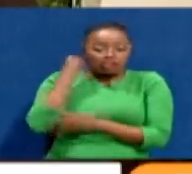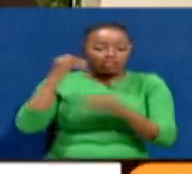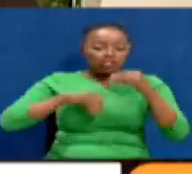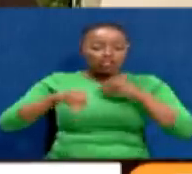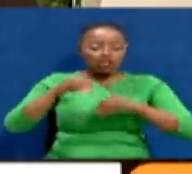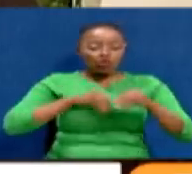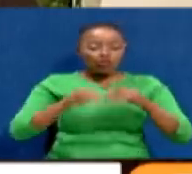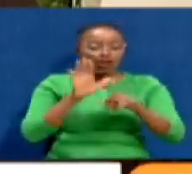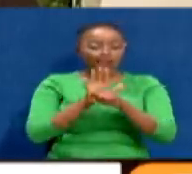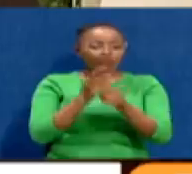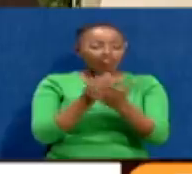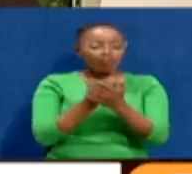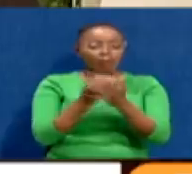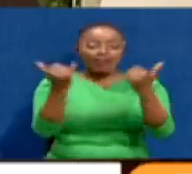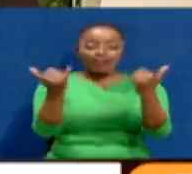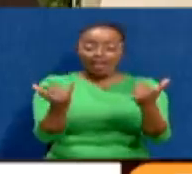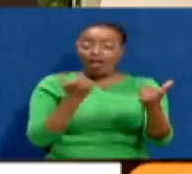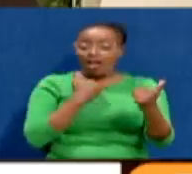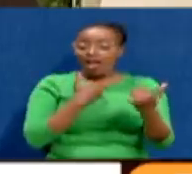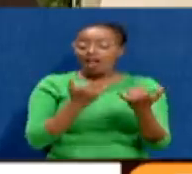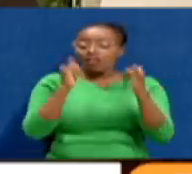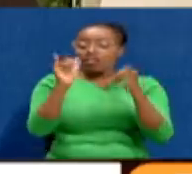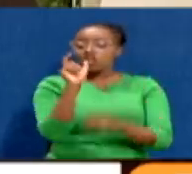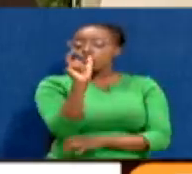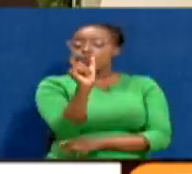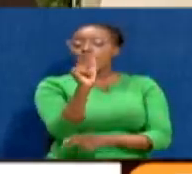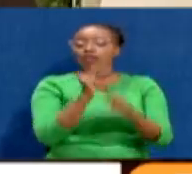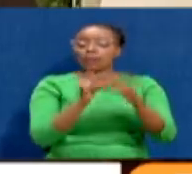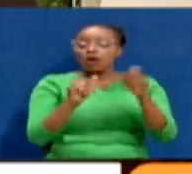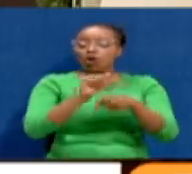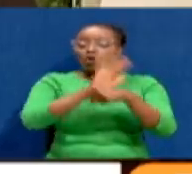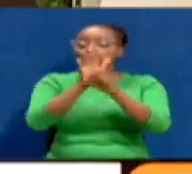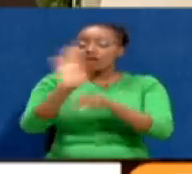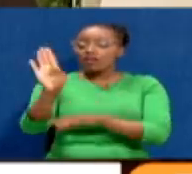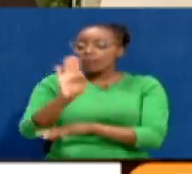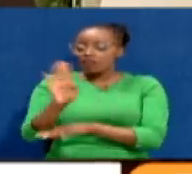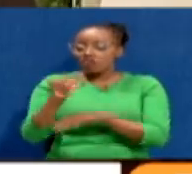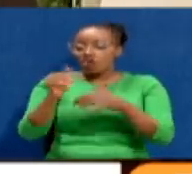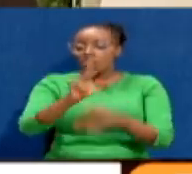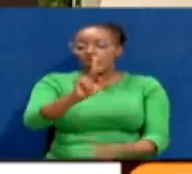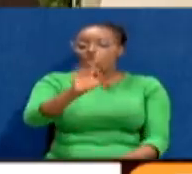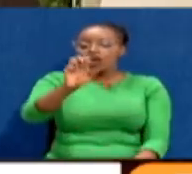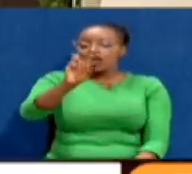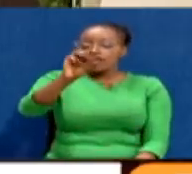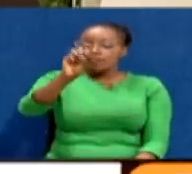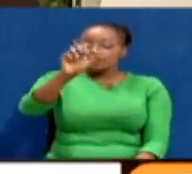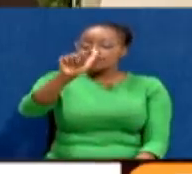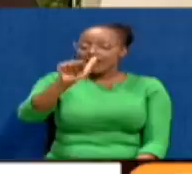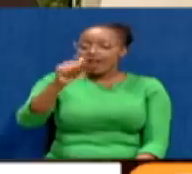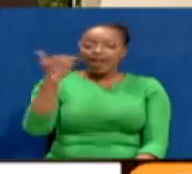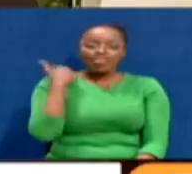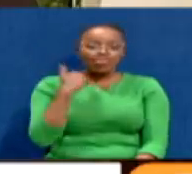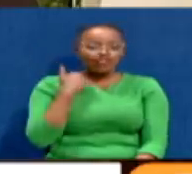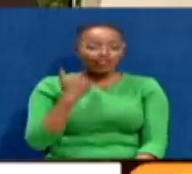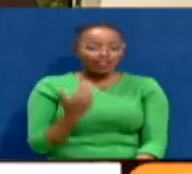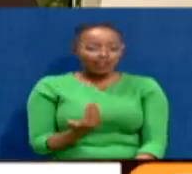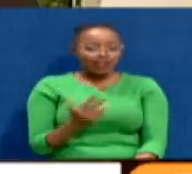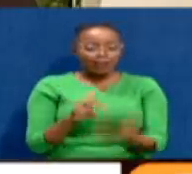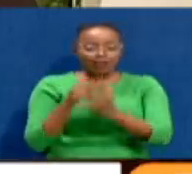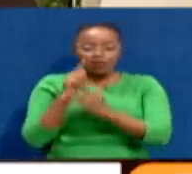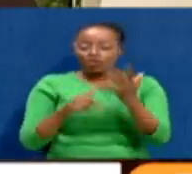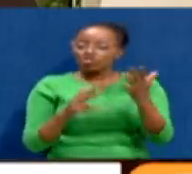the billions. And we have now the new term in town, the COVID billionaires, or the KEMSA COVID haste. Therefore, Kenyans also, that's what